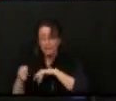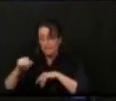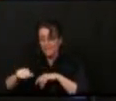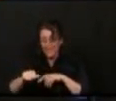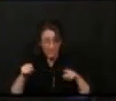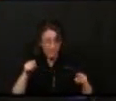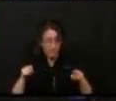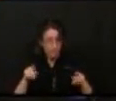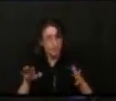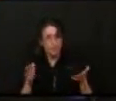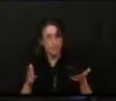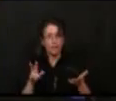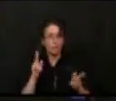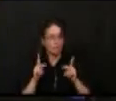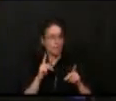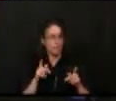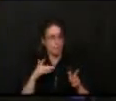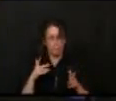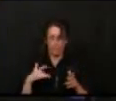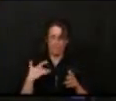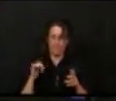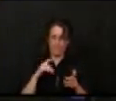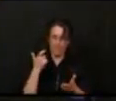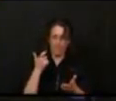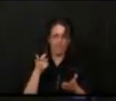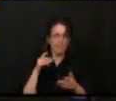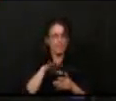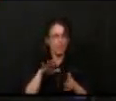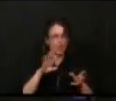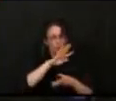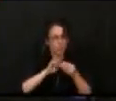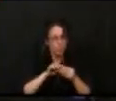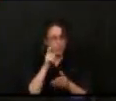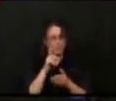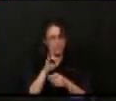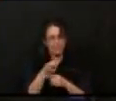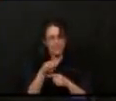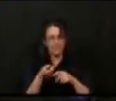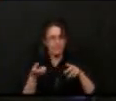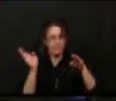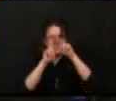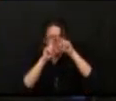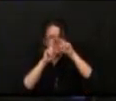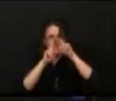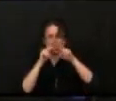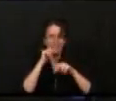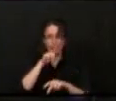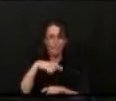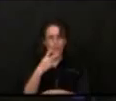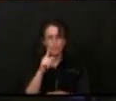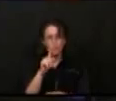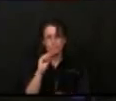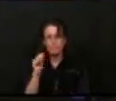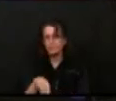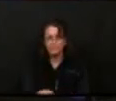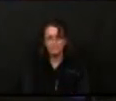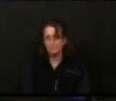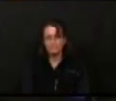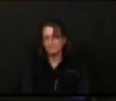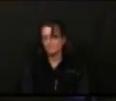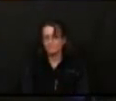account over the course of this budget development cycle. To merely say that we are having a